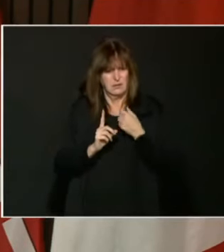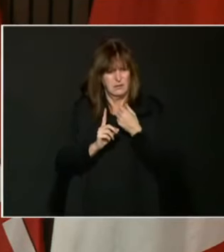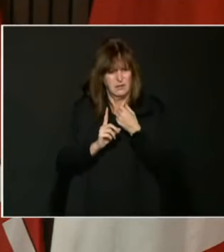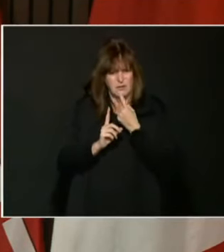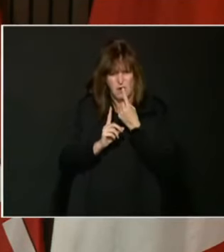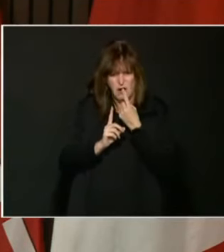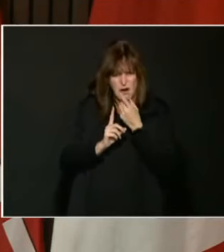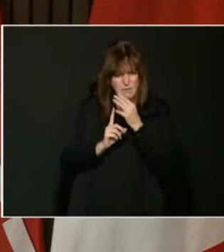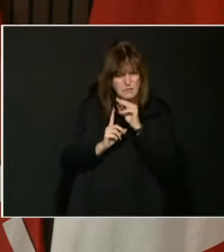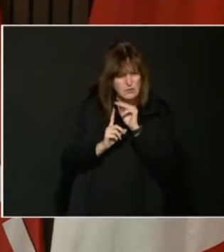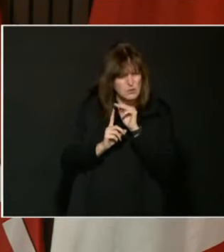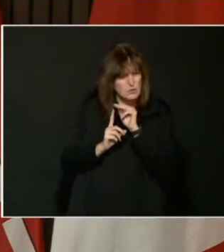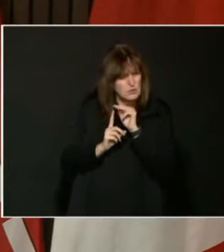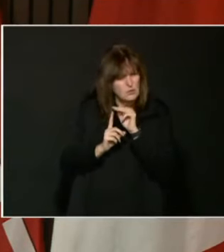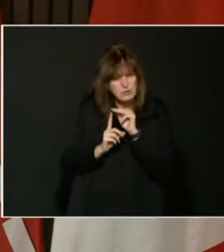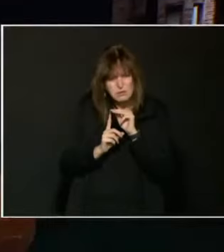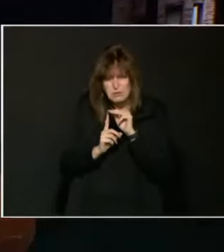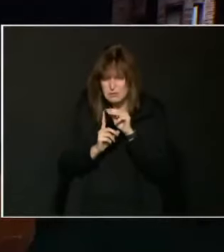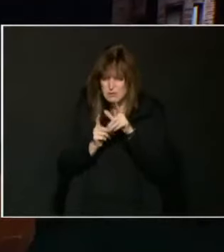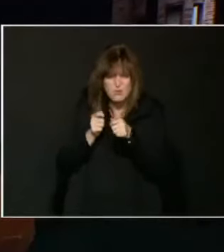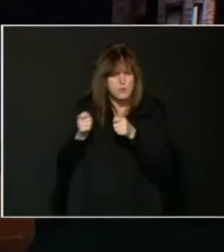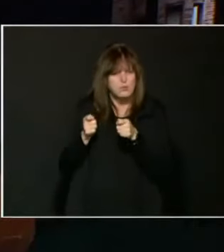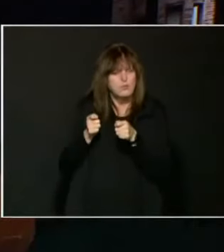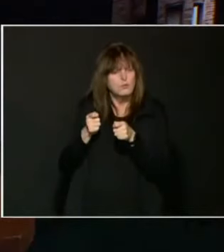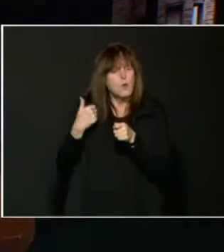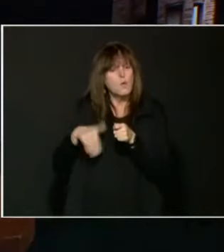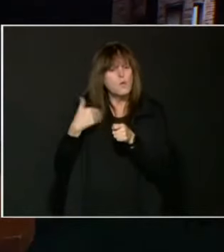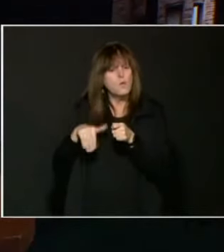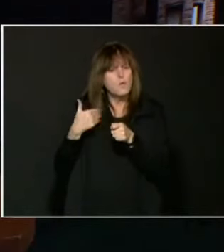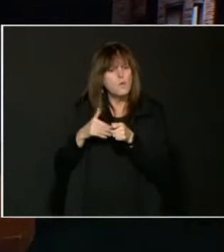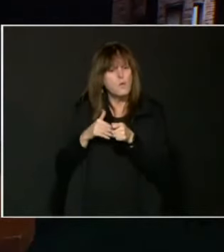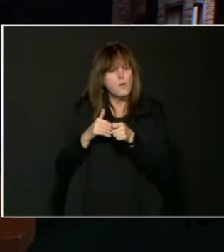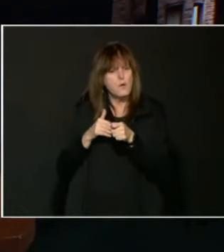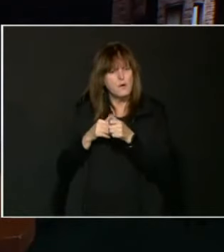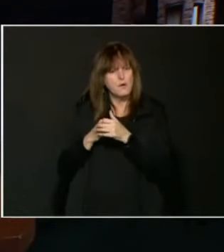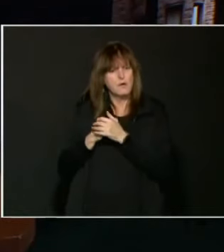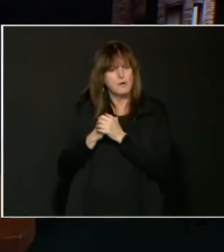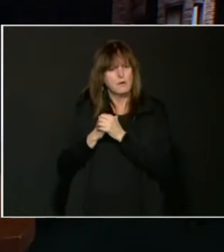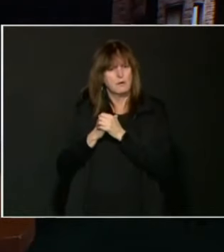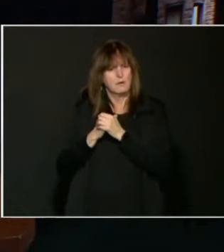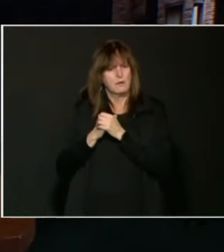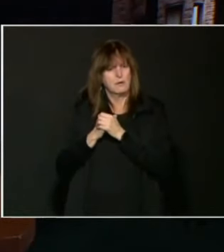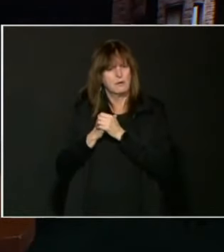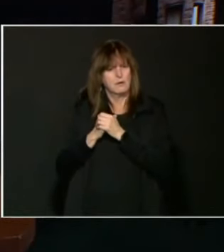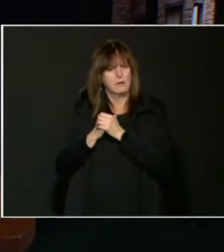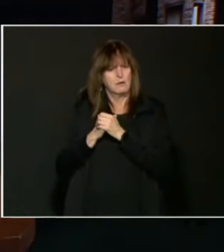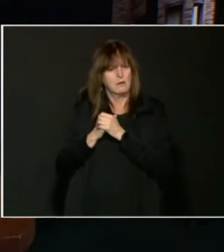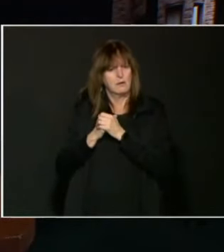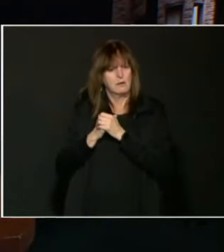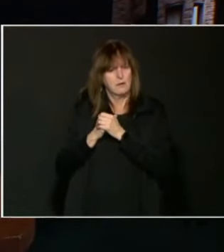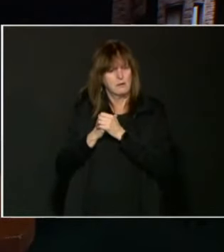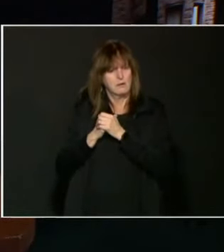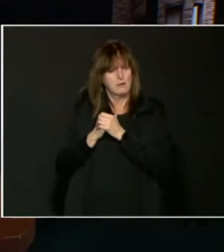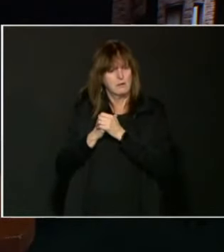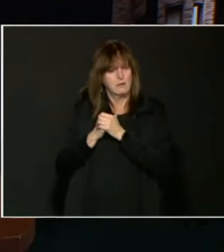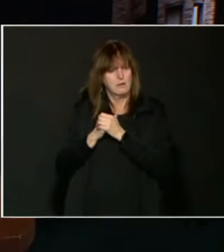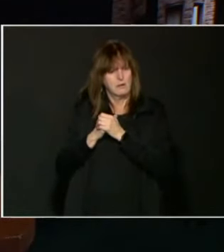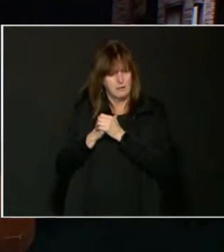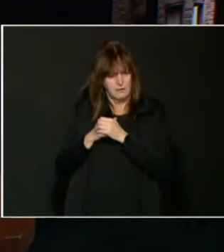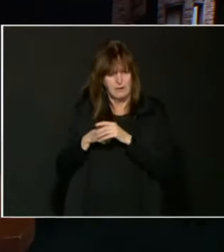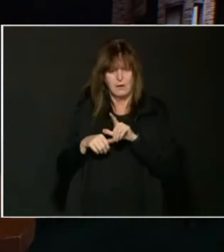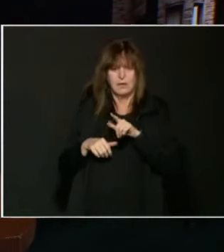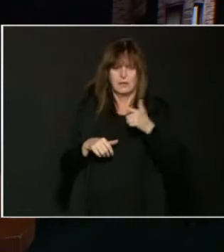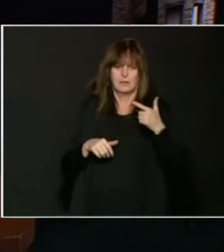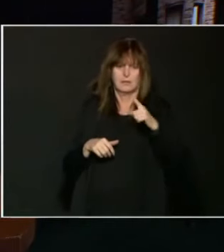variants. Next question. Your next question comes from Victor Kurowski with Acadia